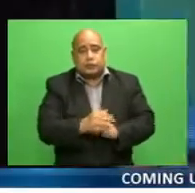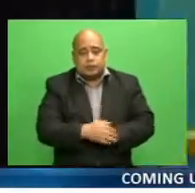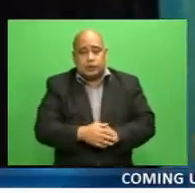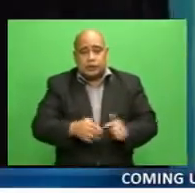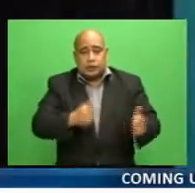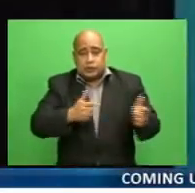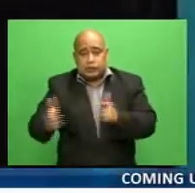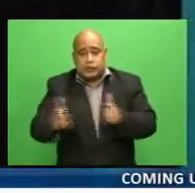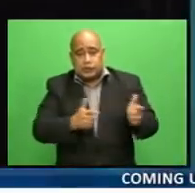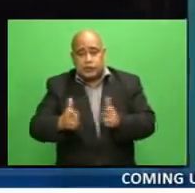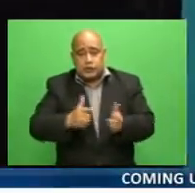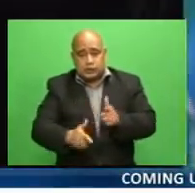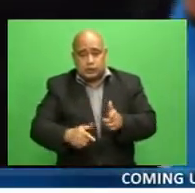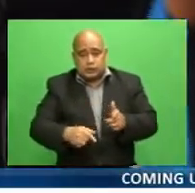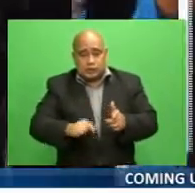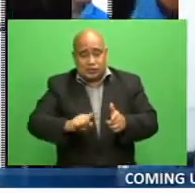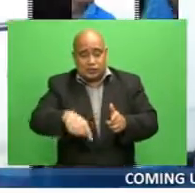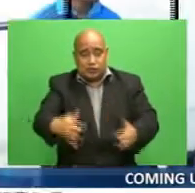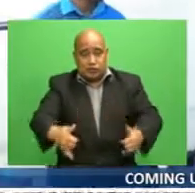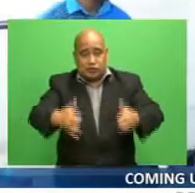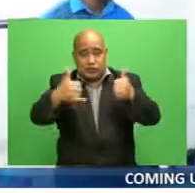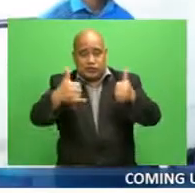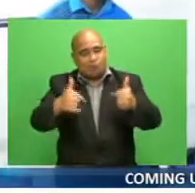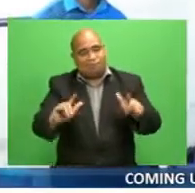No rush into Skipper Cup for 7 Stars.